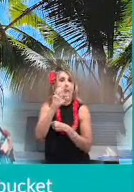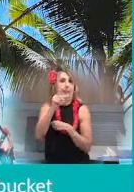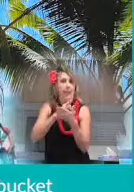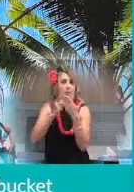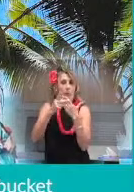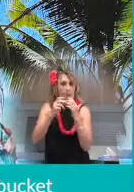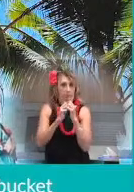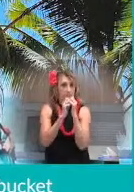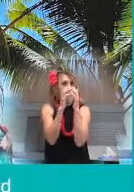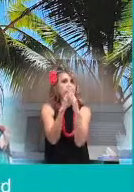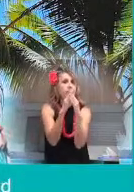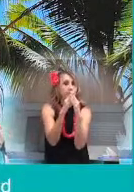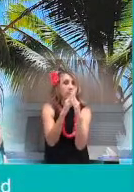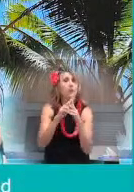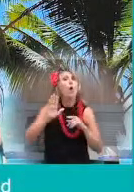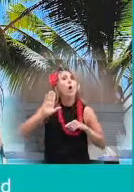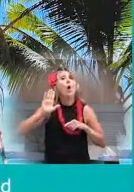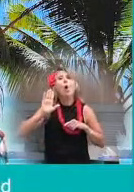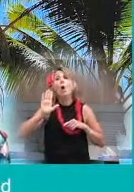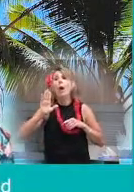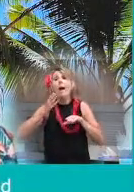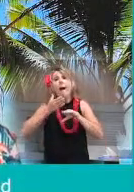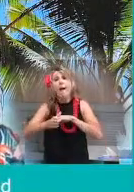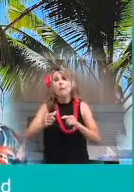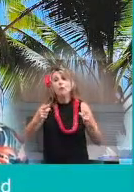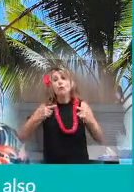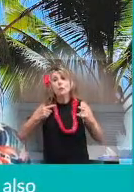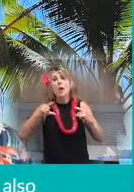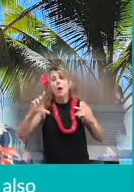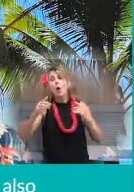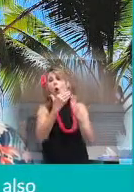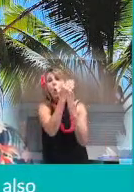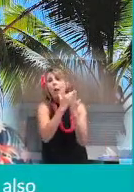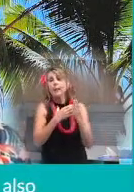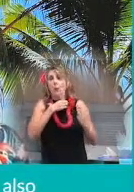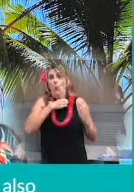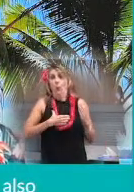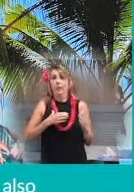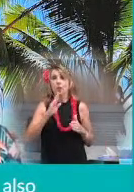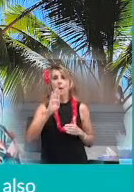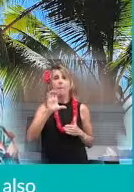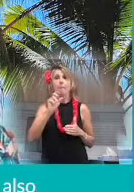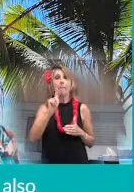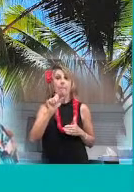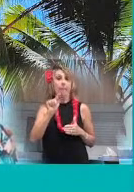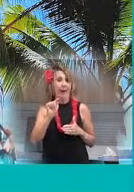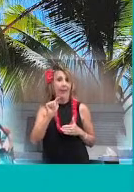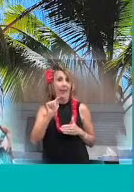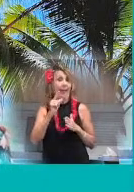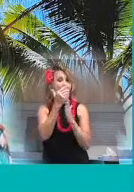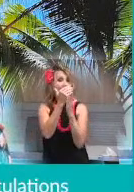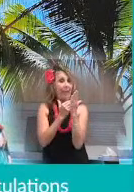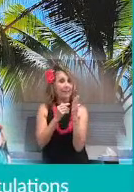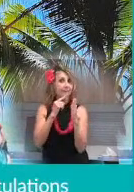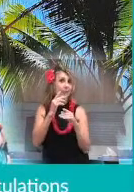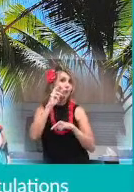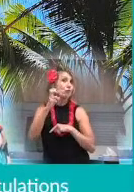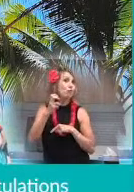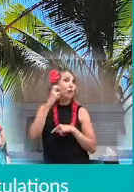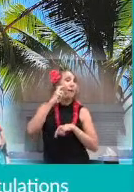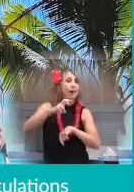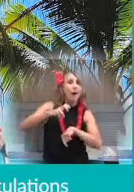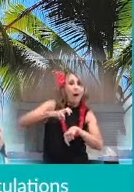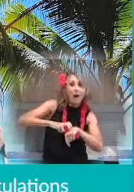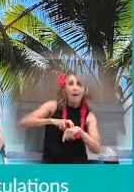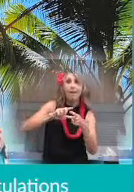initiate. Her bucket list includes travels to Ireland, Key West, and Vancouver. She's also looking forward to